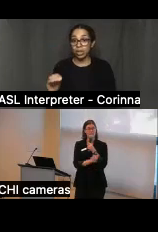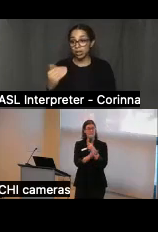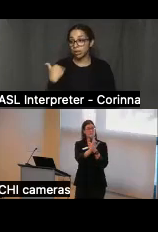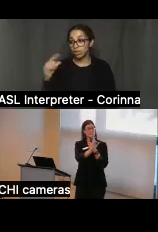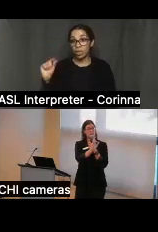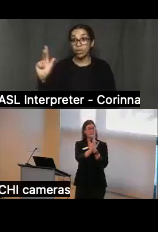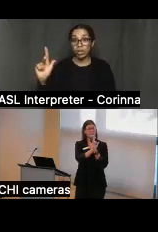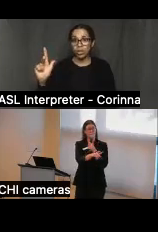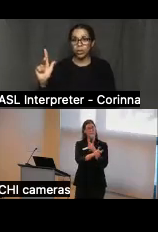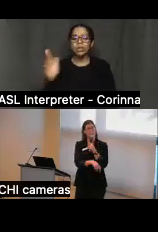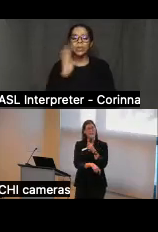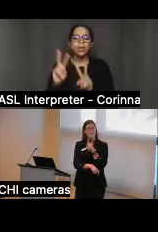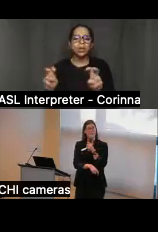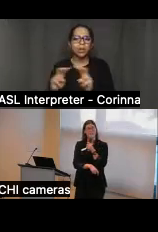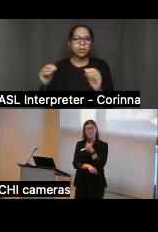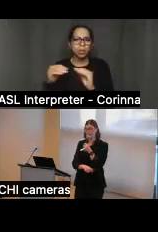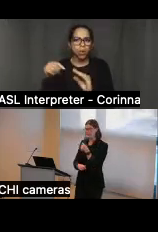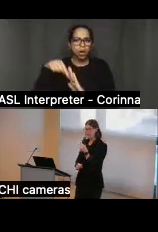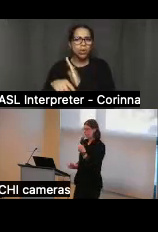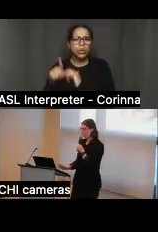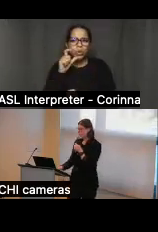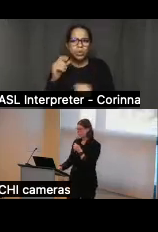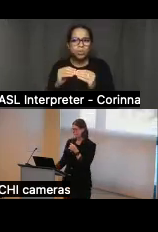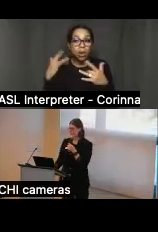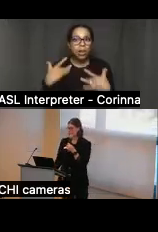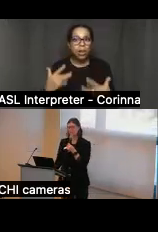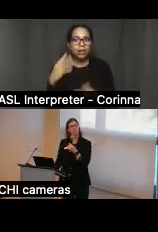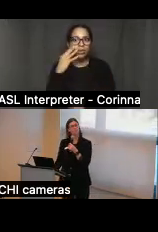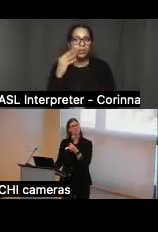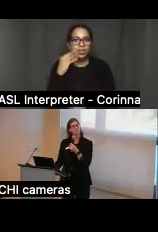having issues affording the kinds of healthcare that they need.